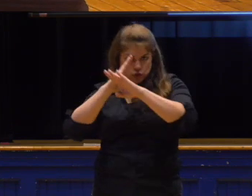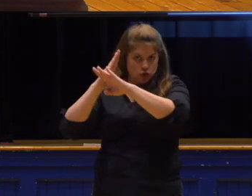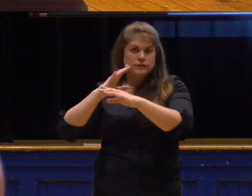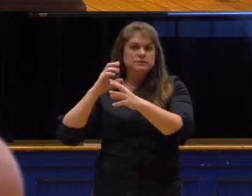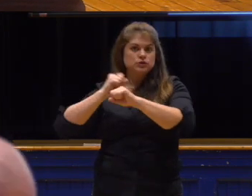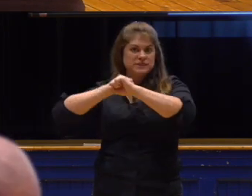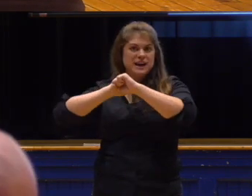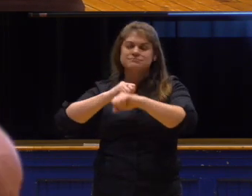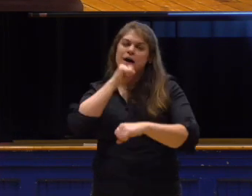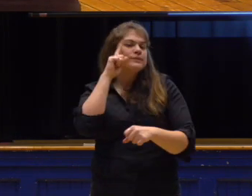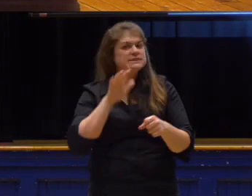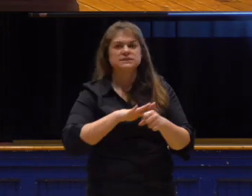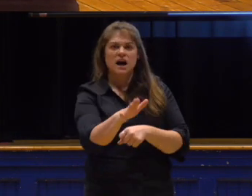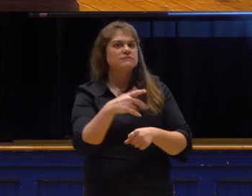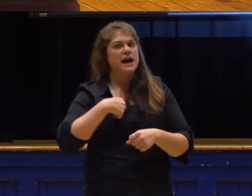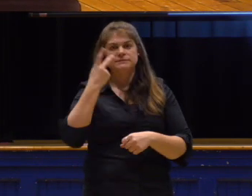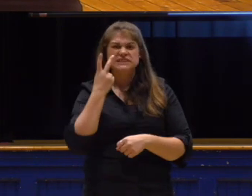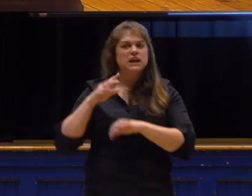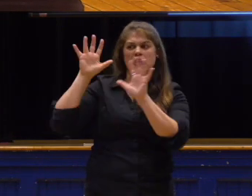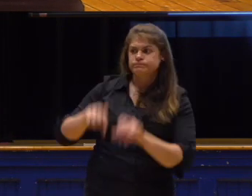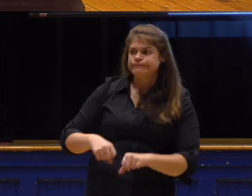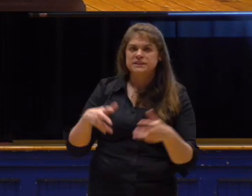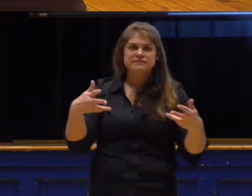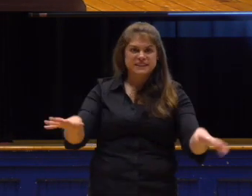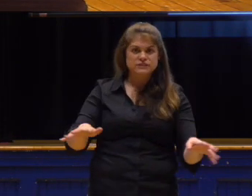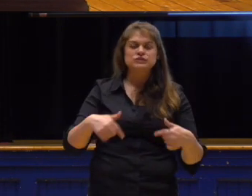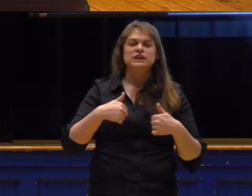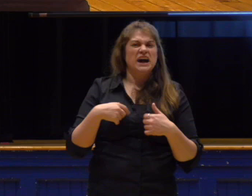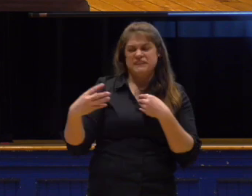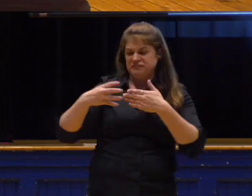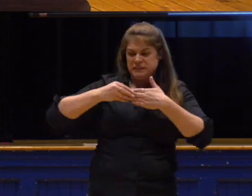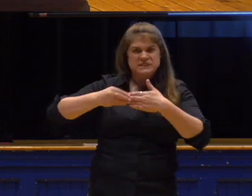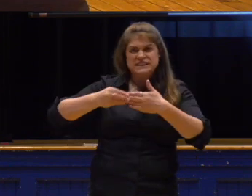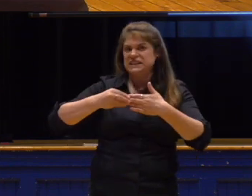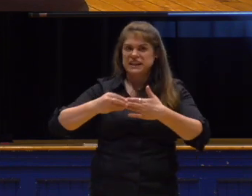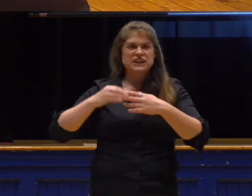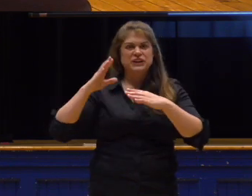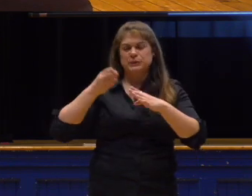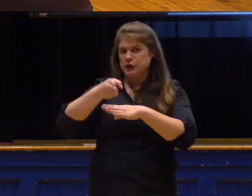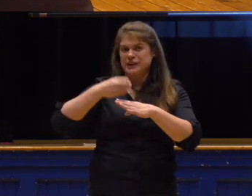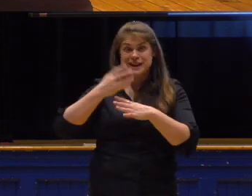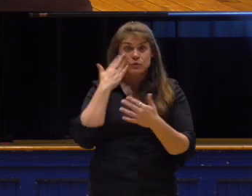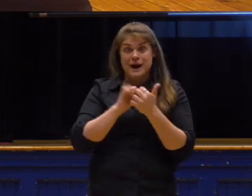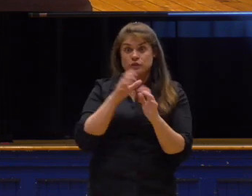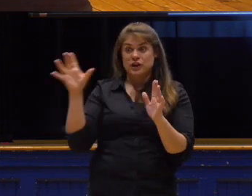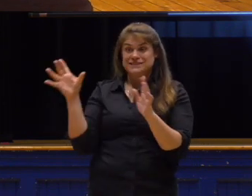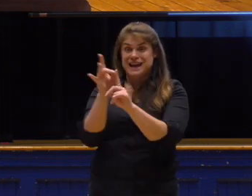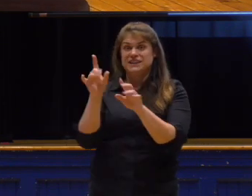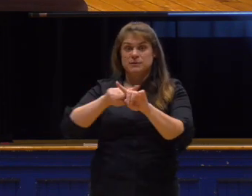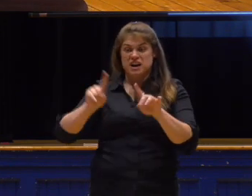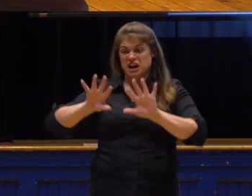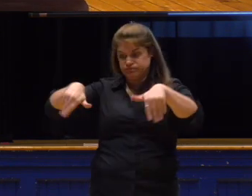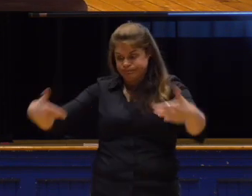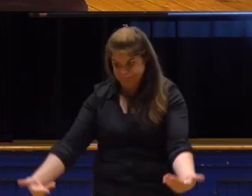I don't think they're sufficient. Some of them have been knocked over already. They're very flimsy wood. I don't know how they're attached, but I've seen some that are totally